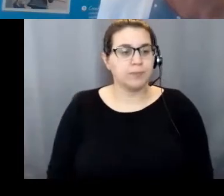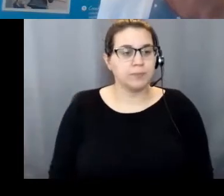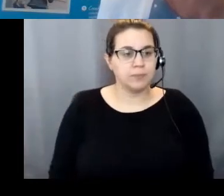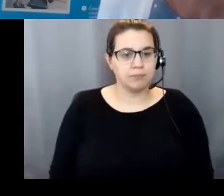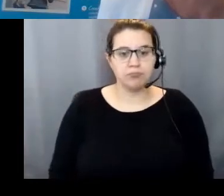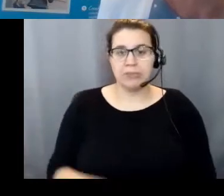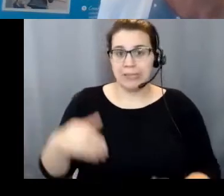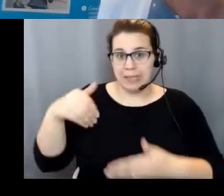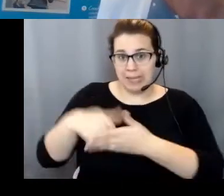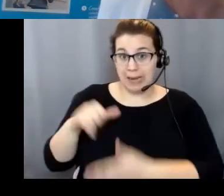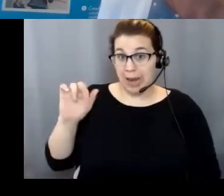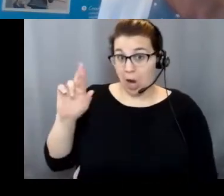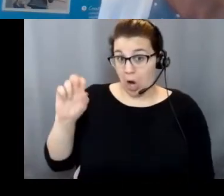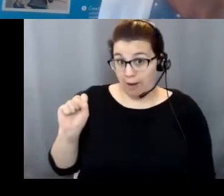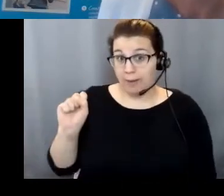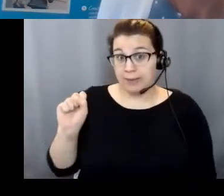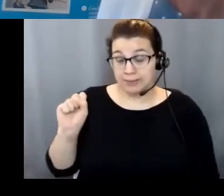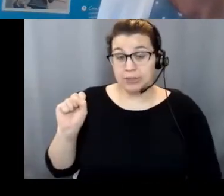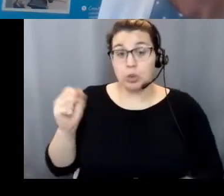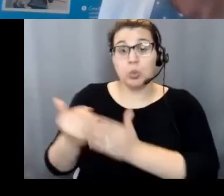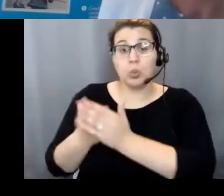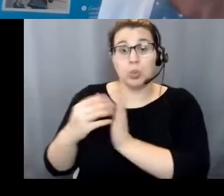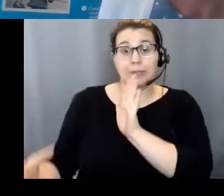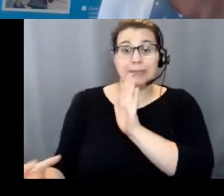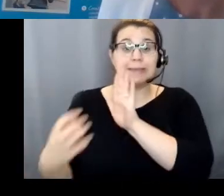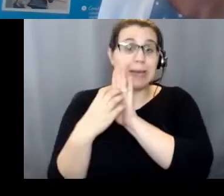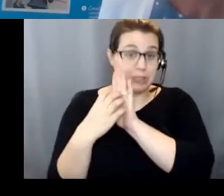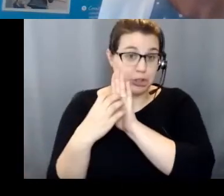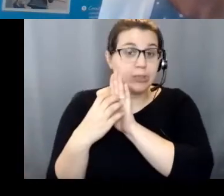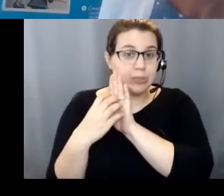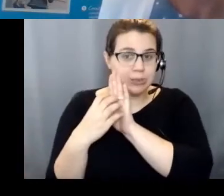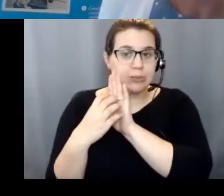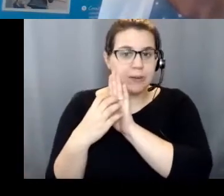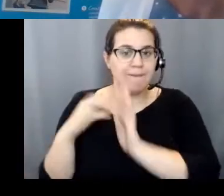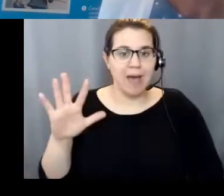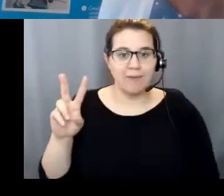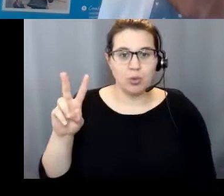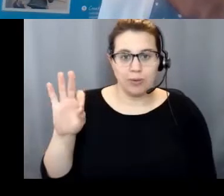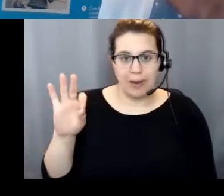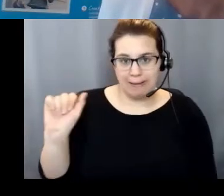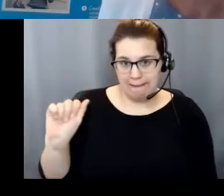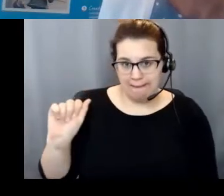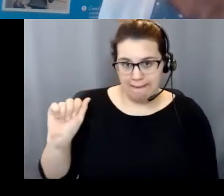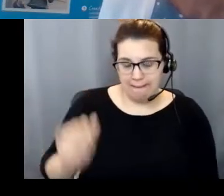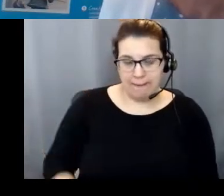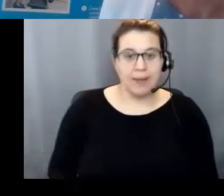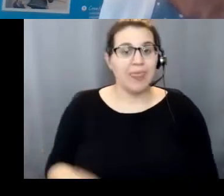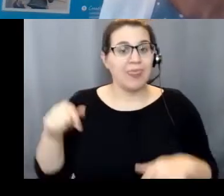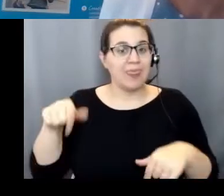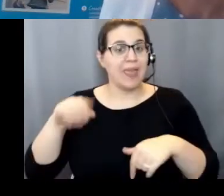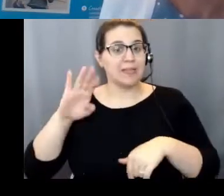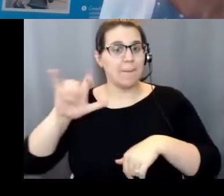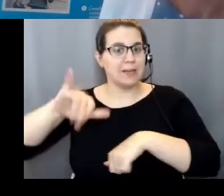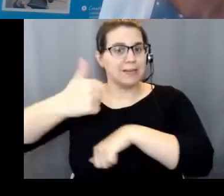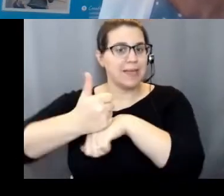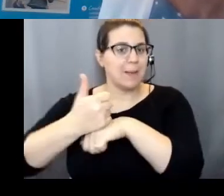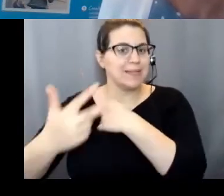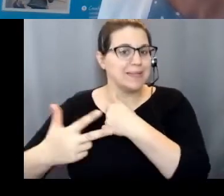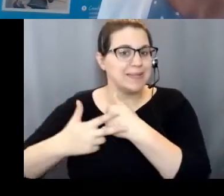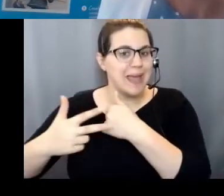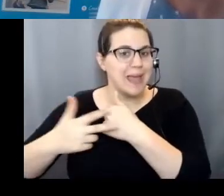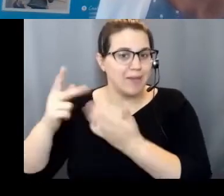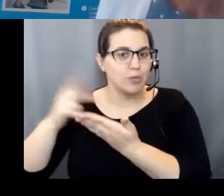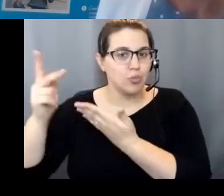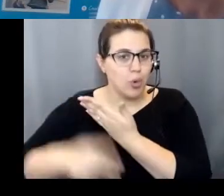new section 529A. The bill created savings and investment account programs for individuals with